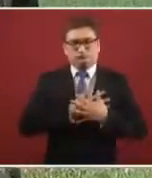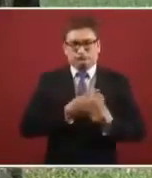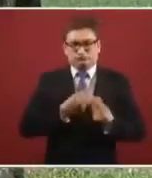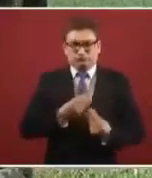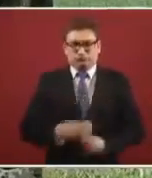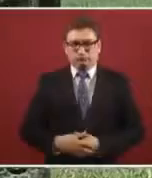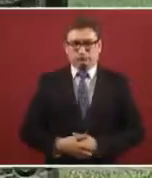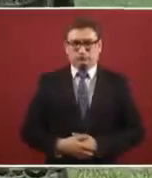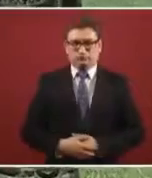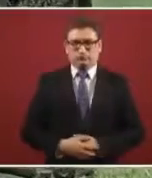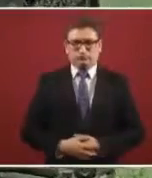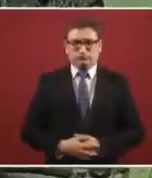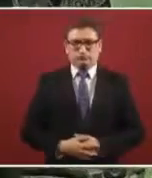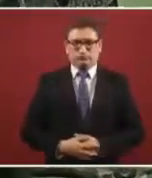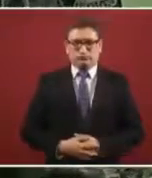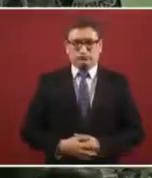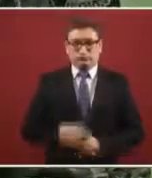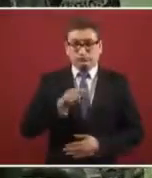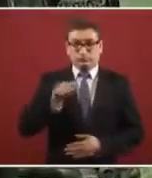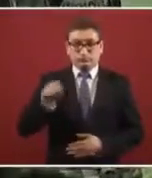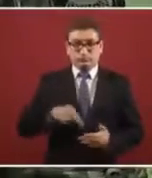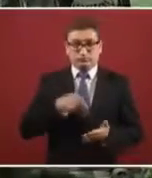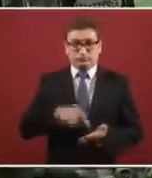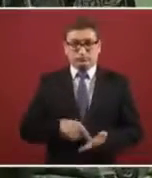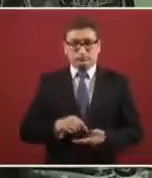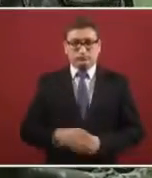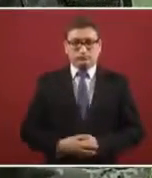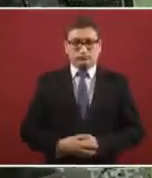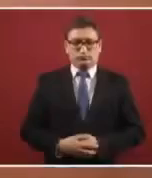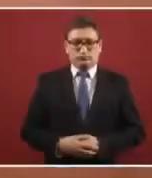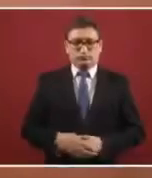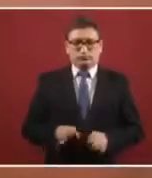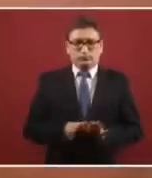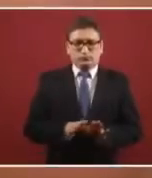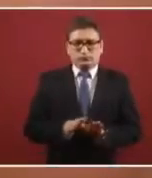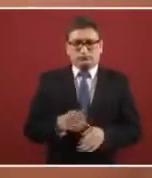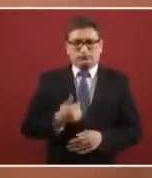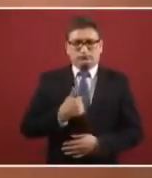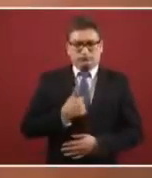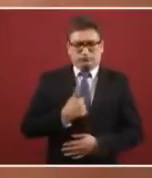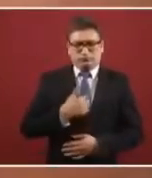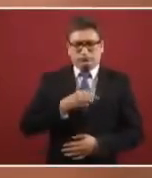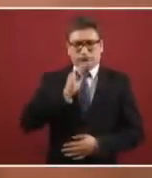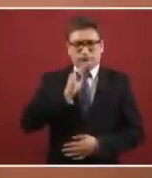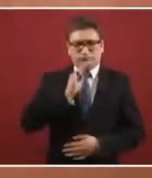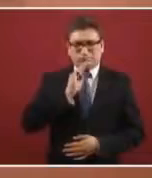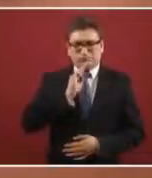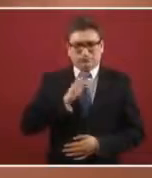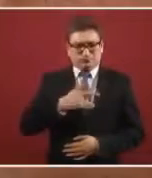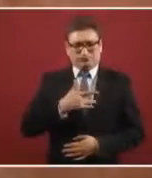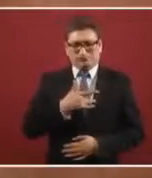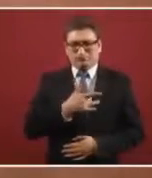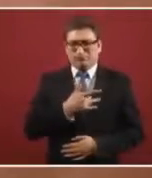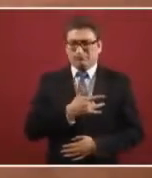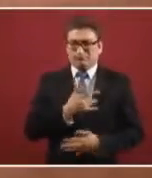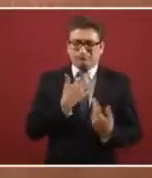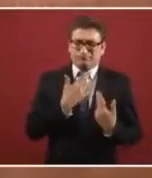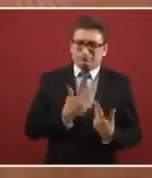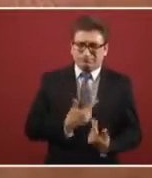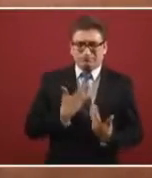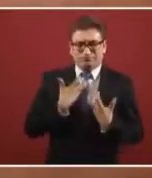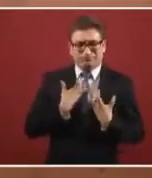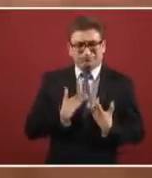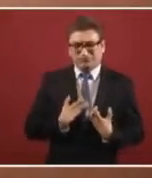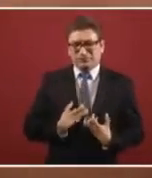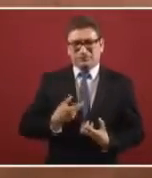I'm looking for him with all the love in the world. Madre, And this is where the me parents falta un went to. pedacito de mi corazón. Vamos a As a llegar